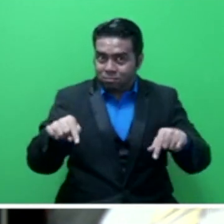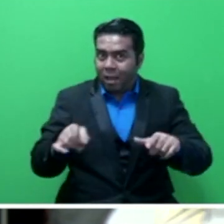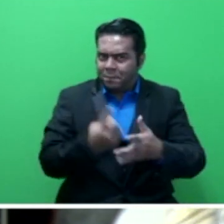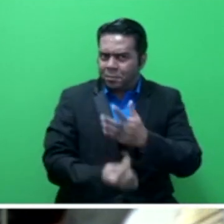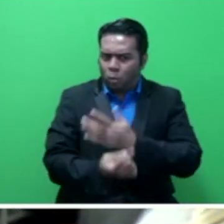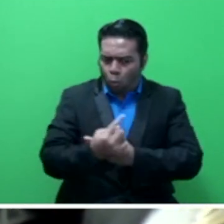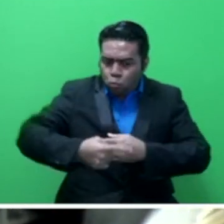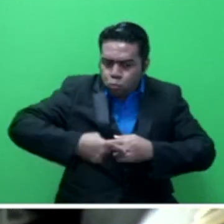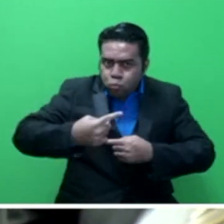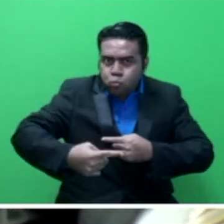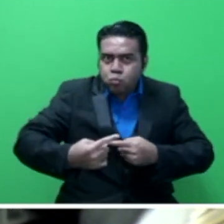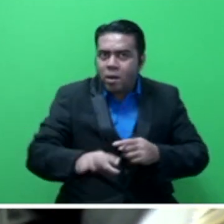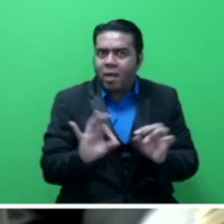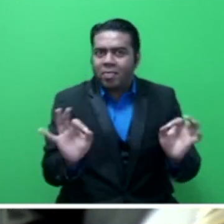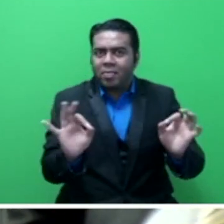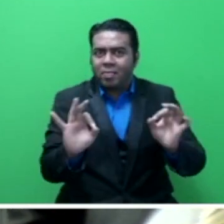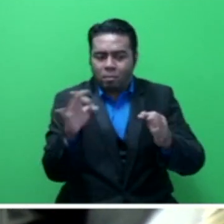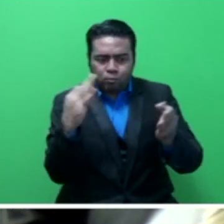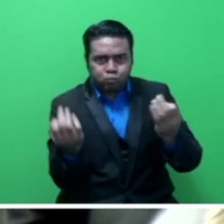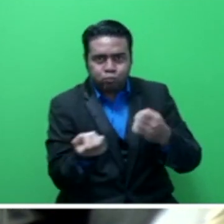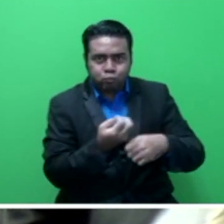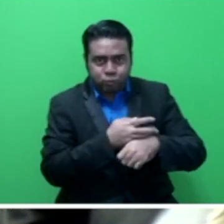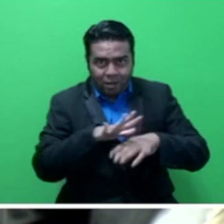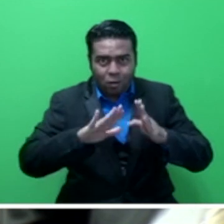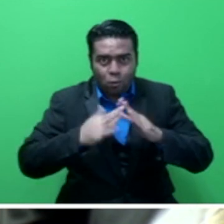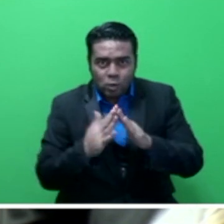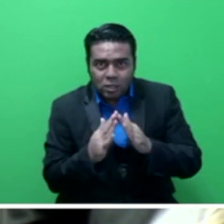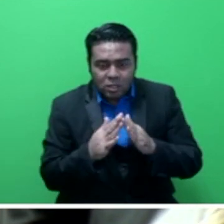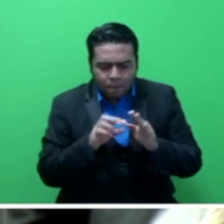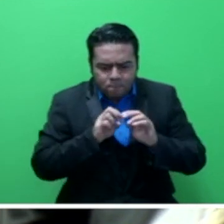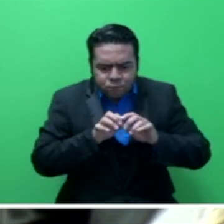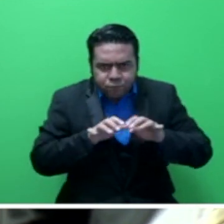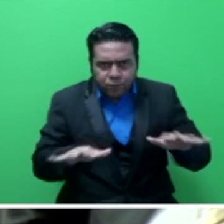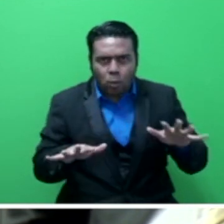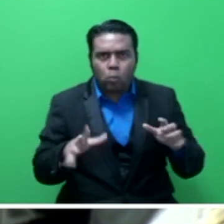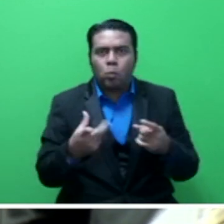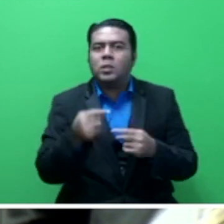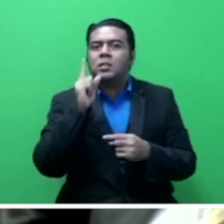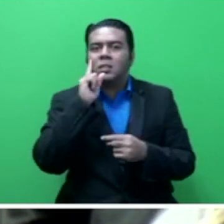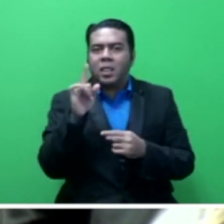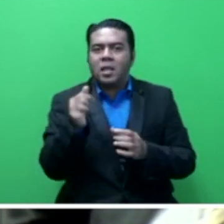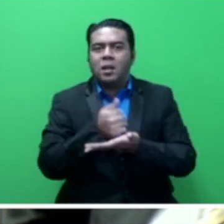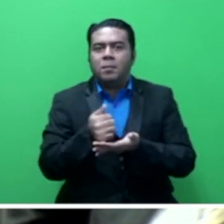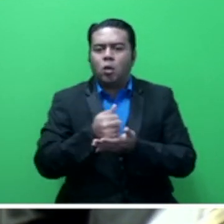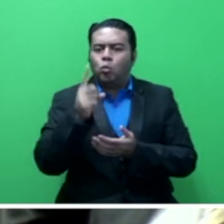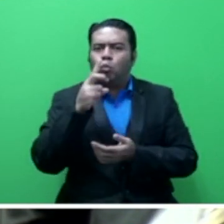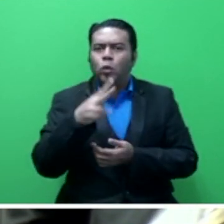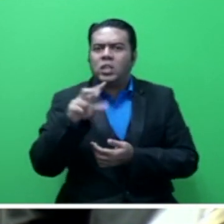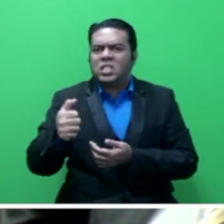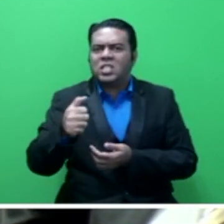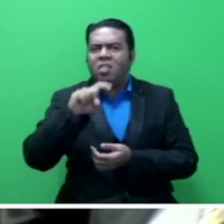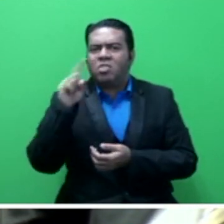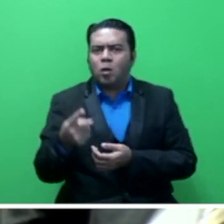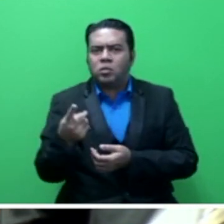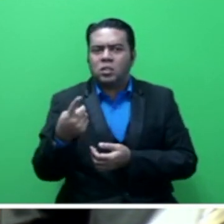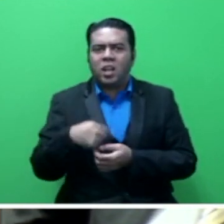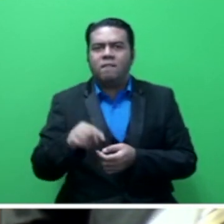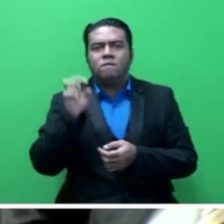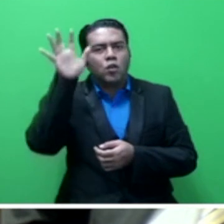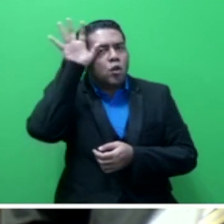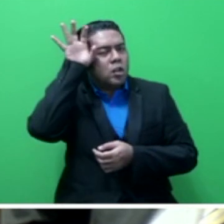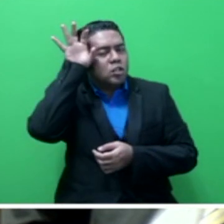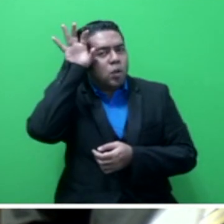to go uninhibited within the community, then we will be seeing the numbers that we're seeing here, 26,000 in French Polynesia. We